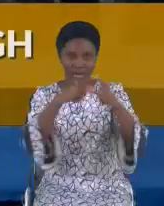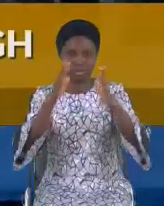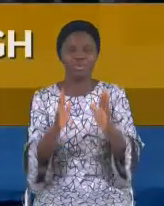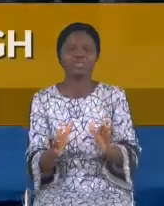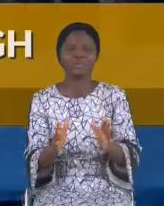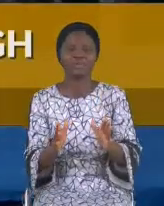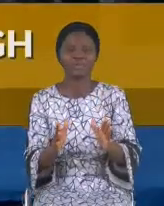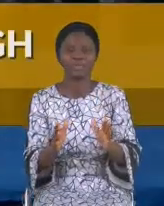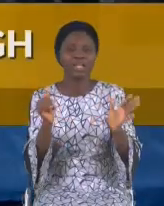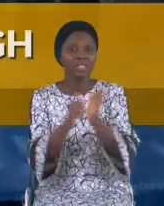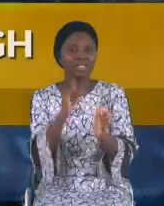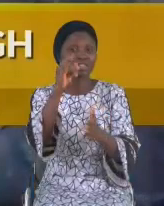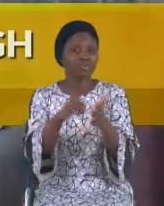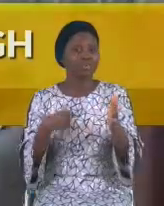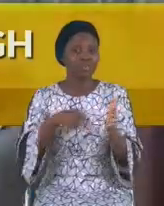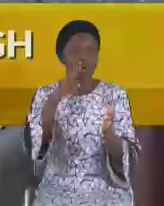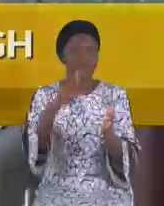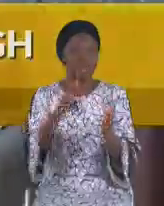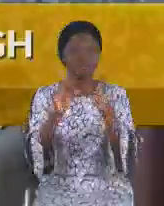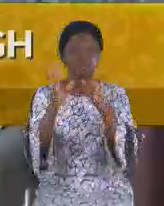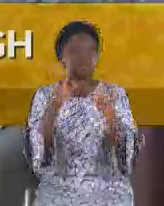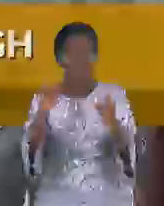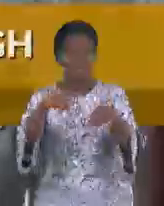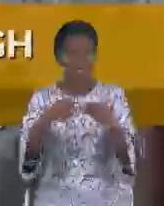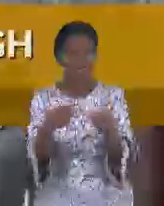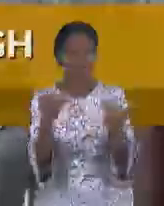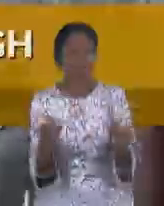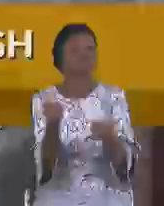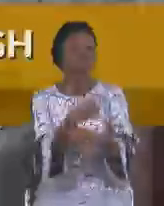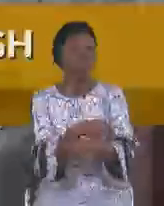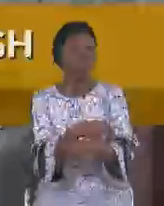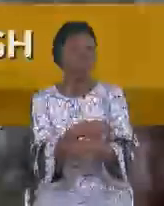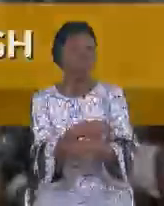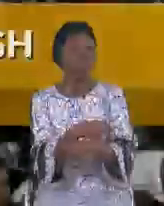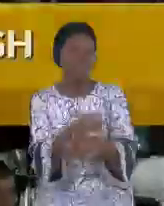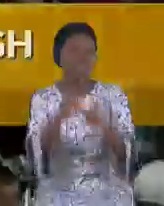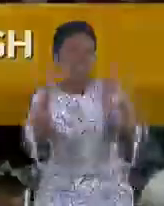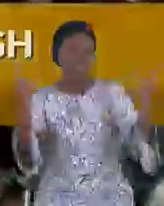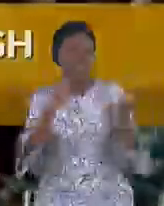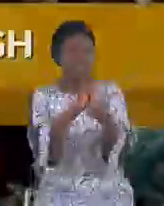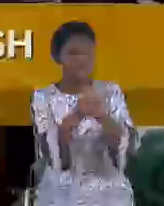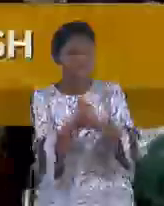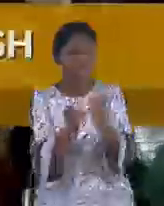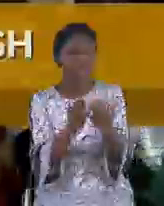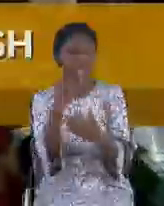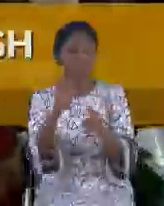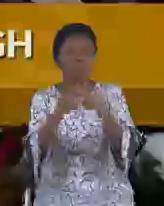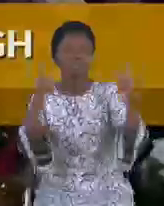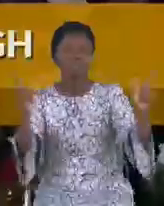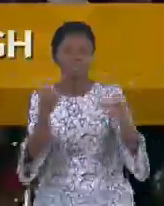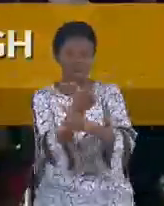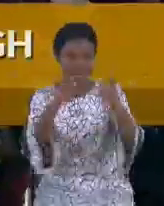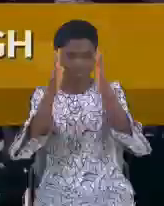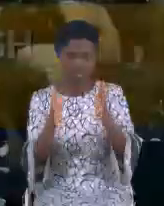what we are talking about today. Great transformation through the great liberator. There are three things